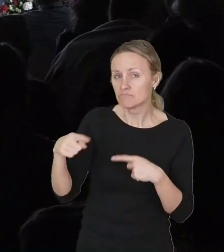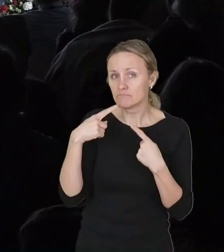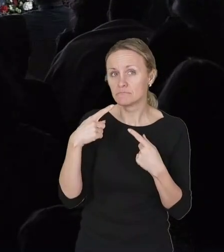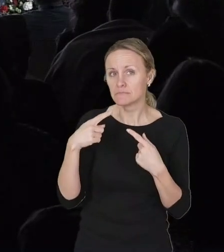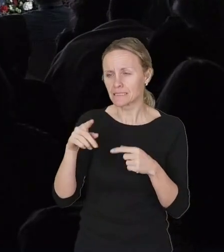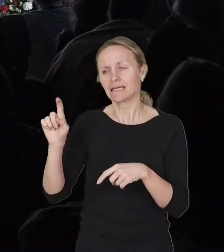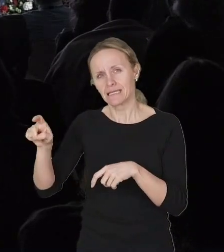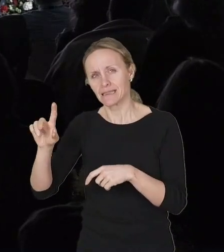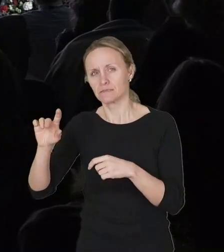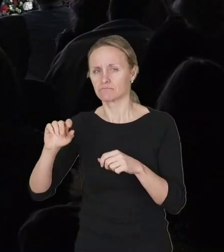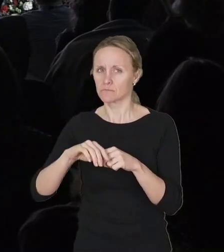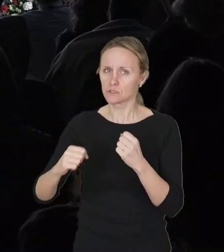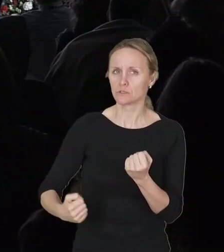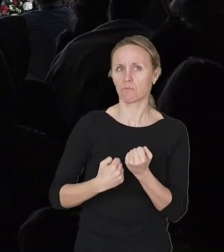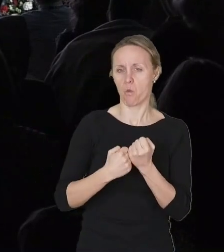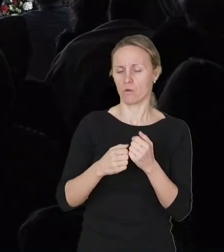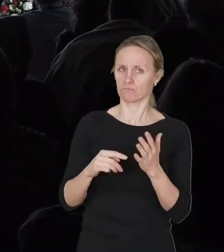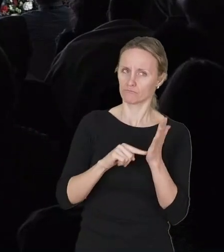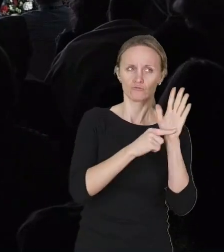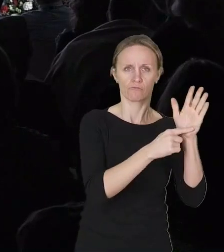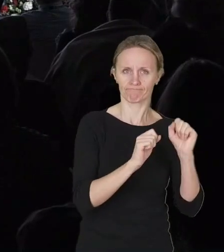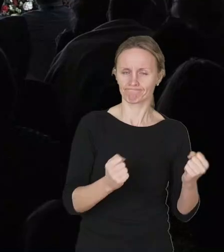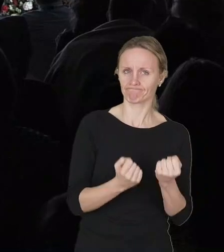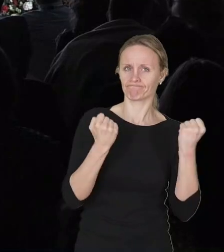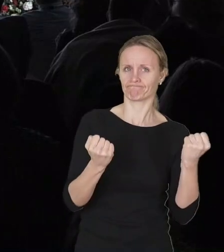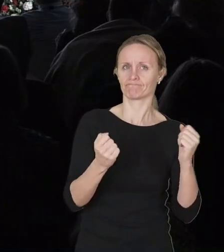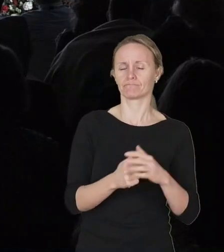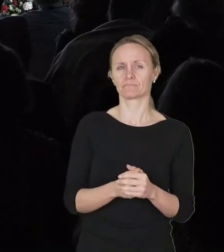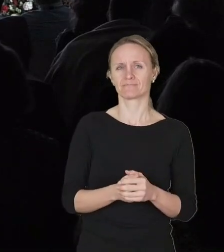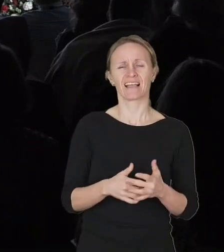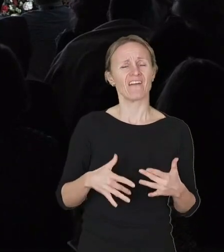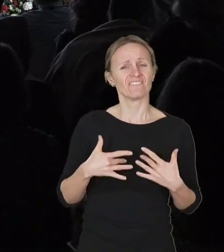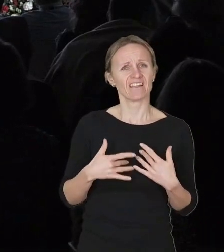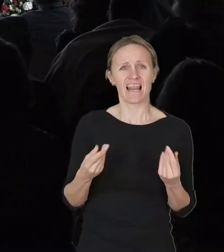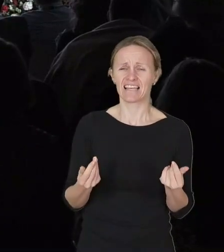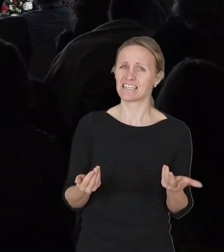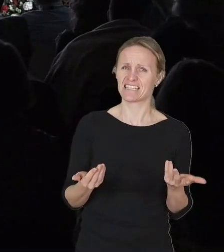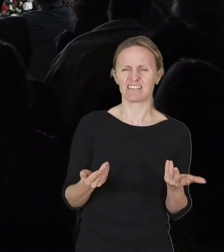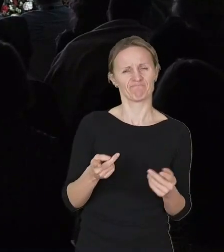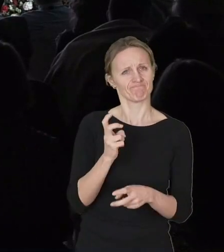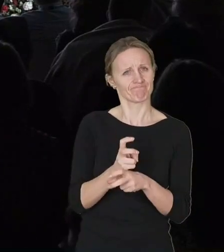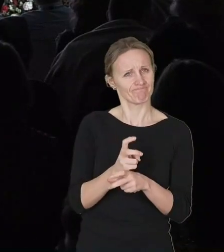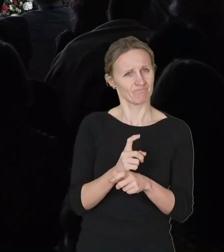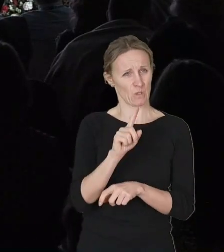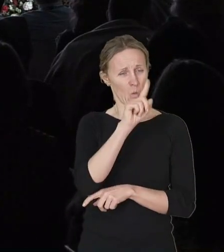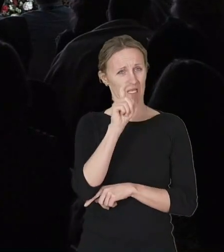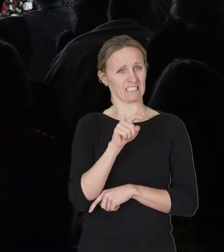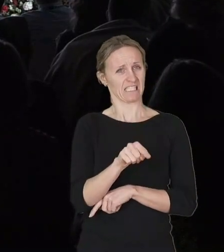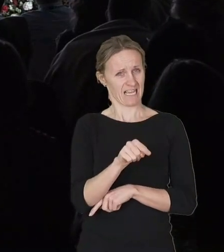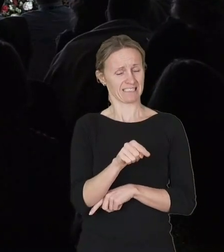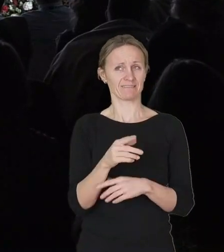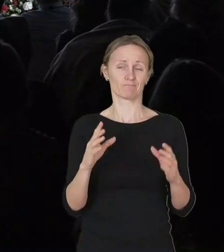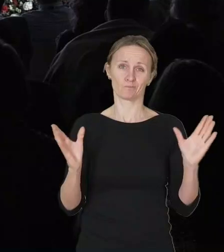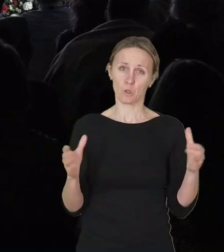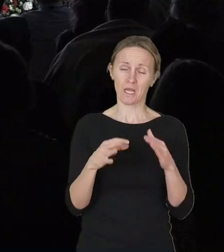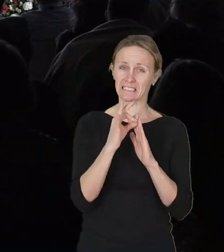contribution from the regions or from the industry is important. Again, I would like to start with Michał Kobosko,